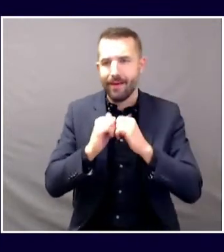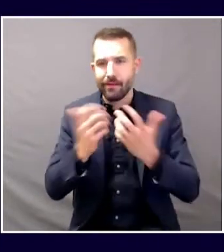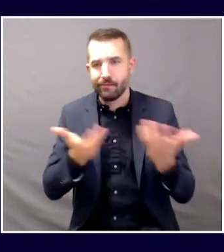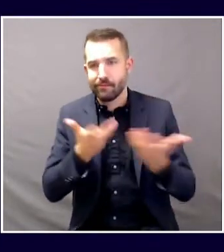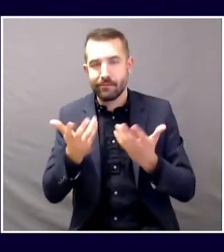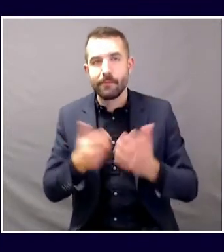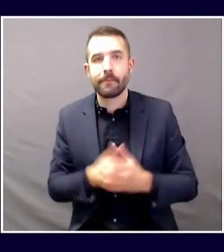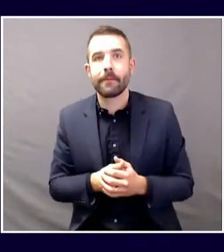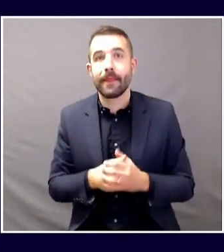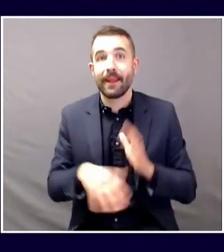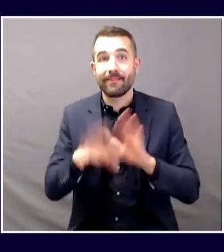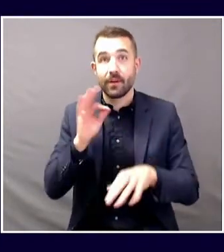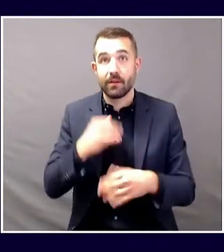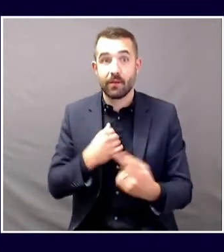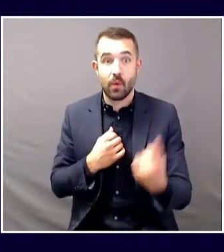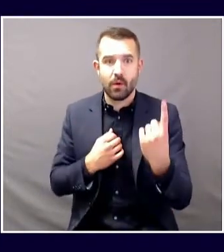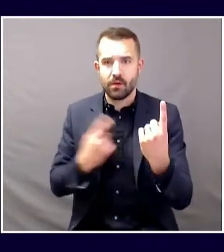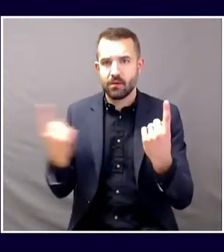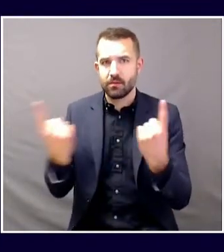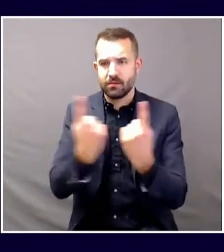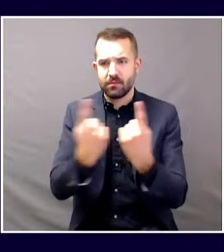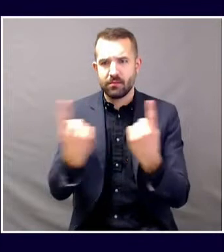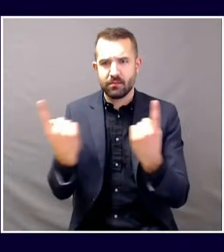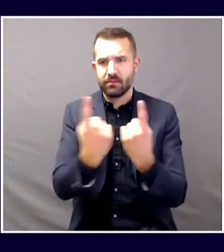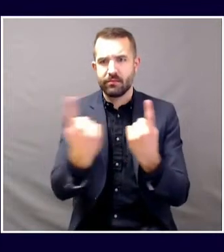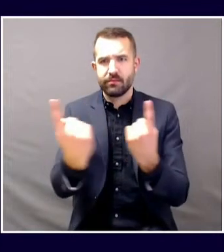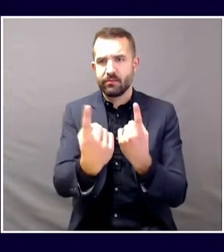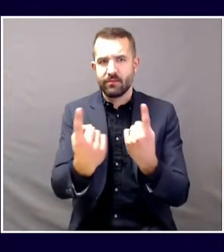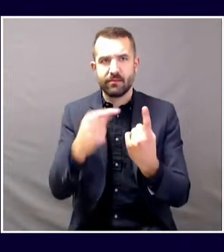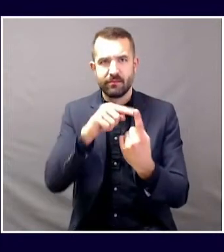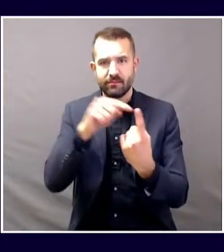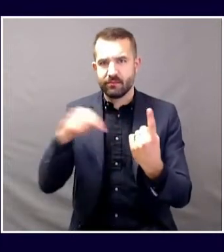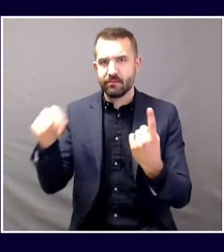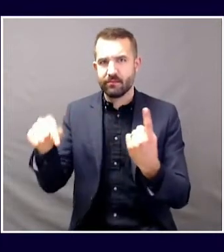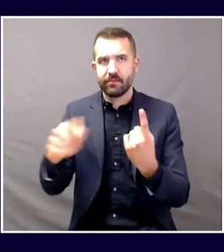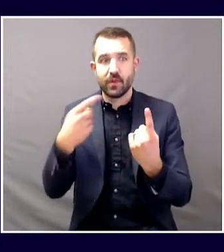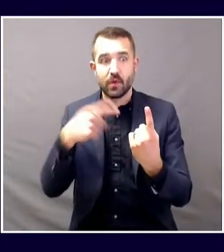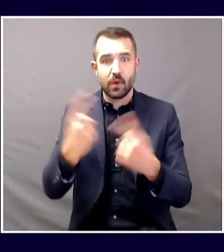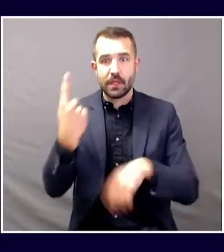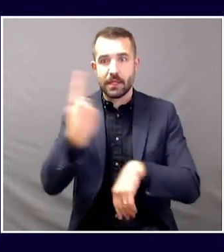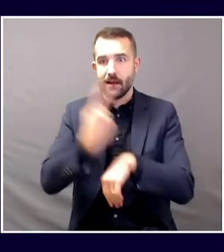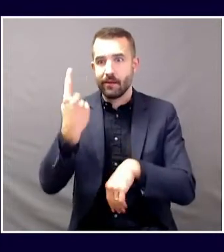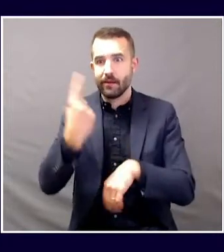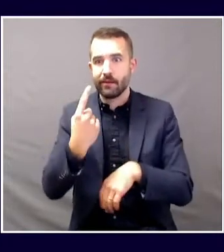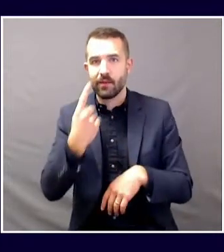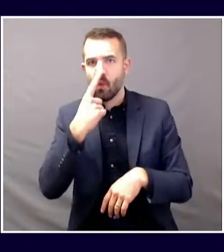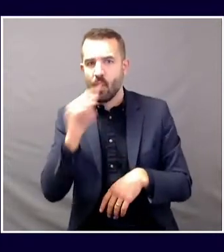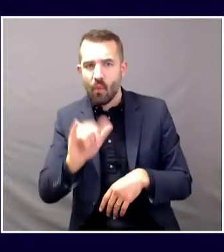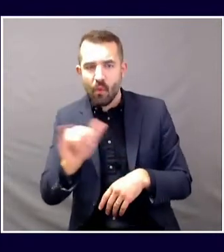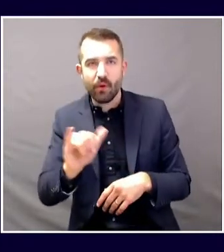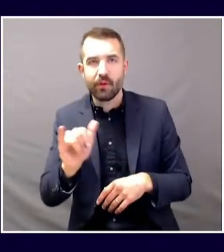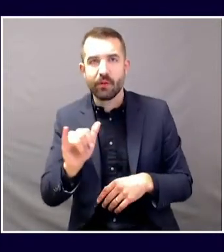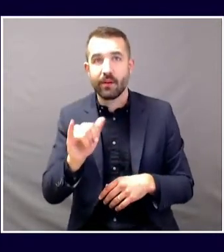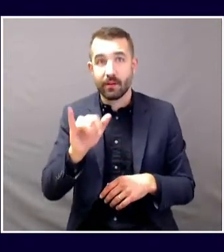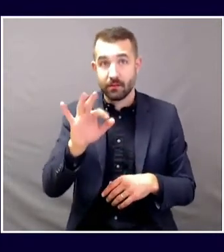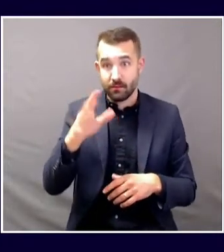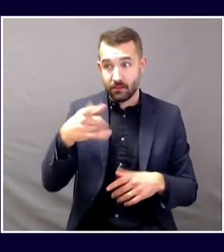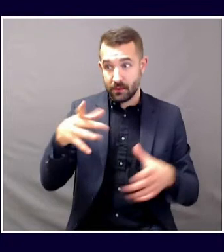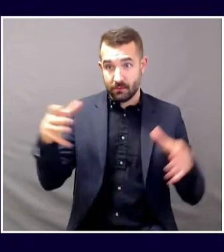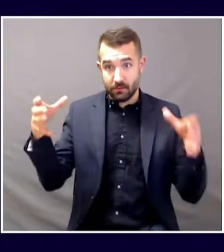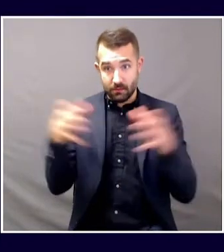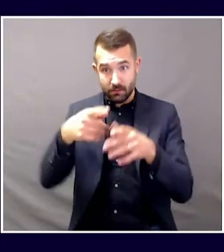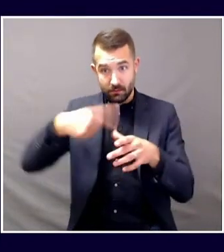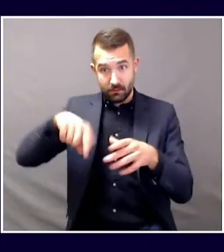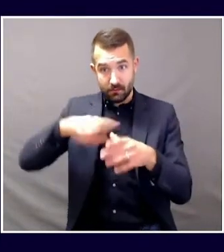or 3 or 4 individual cases were throughout the day. And did they meet that requisite cumulative 15 minutes